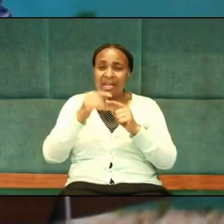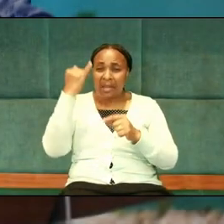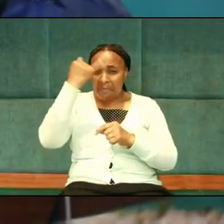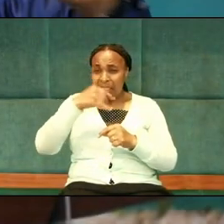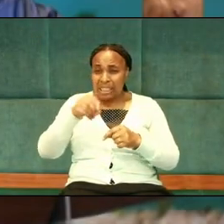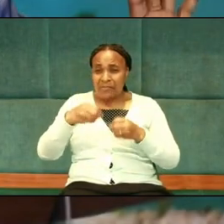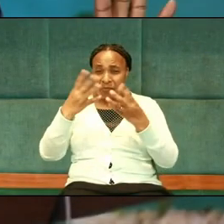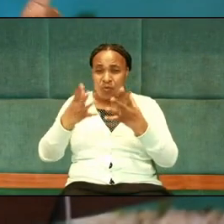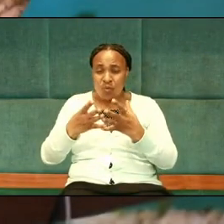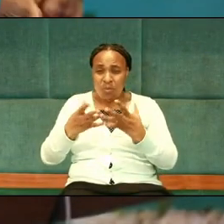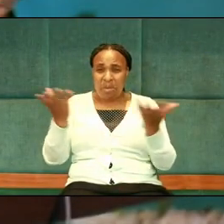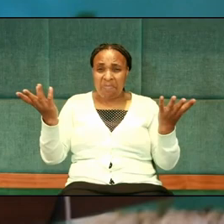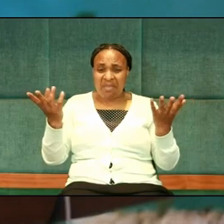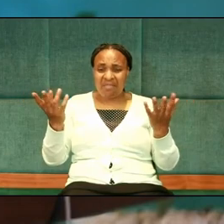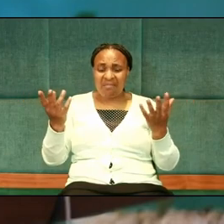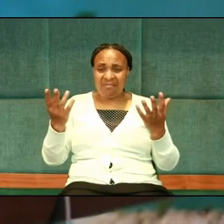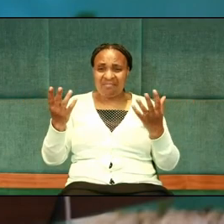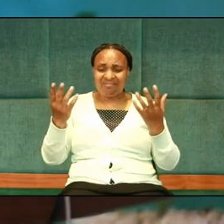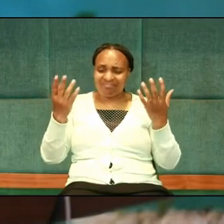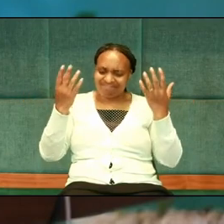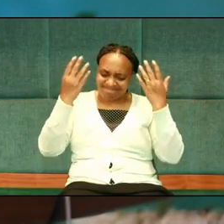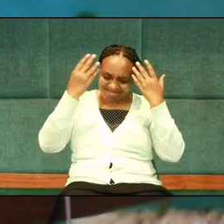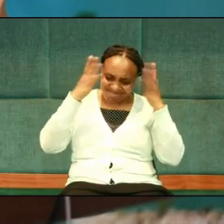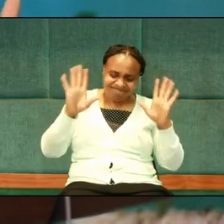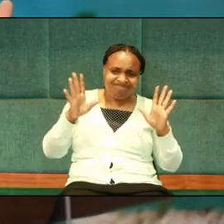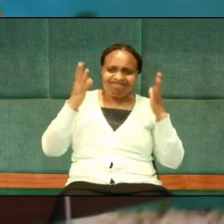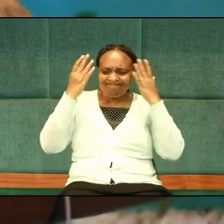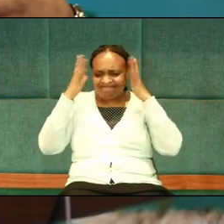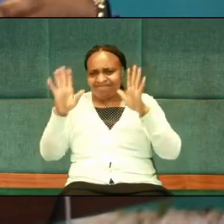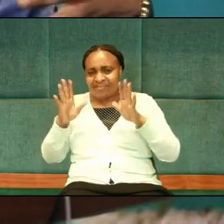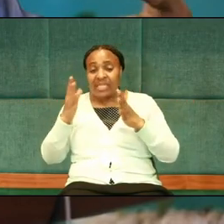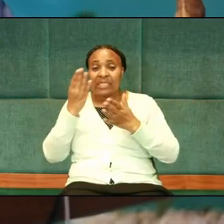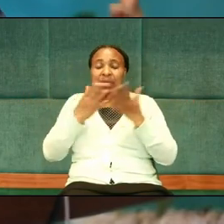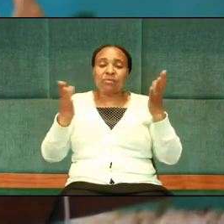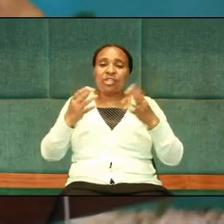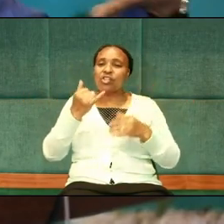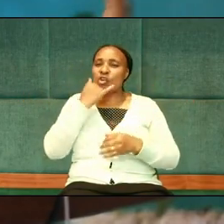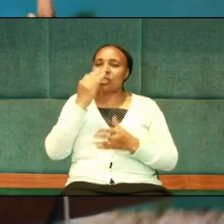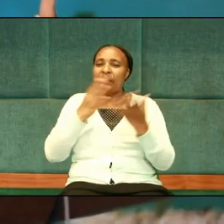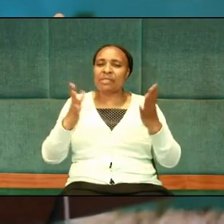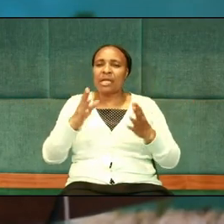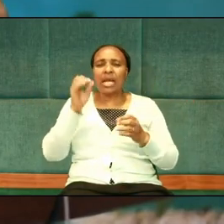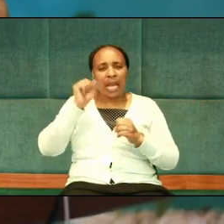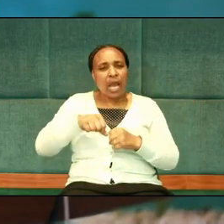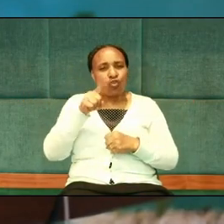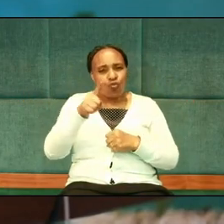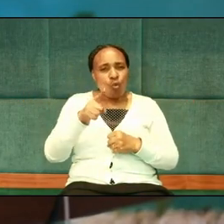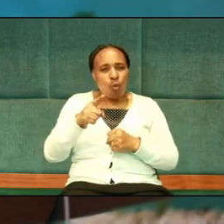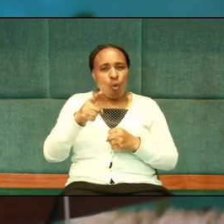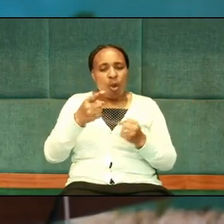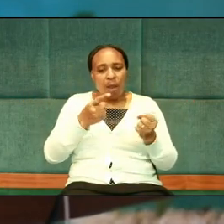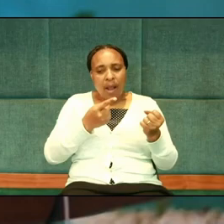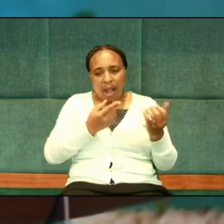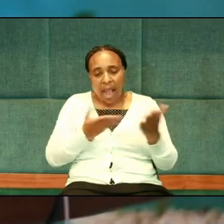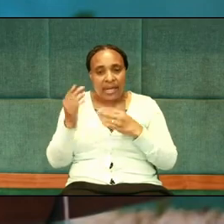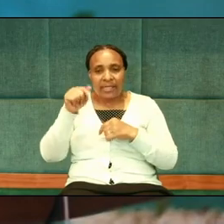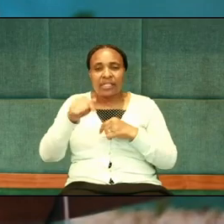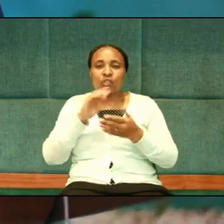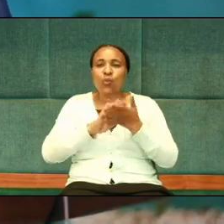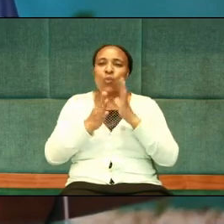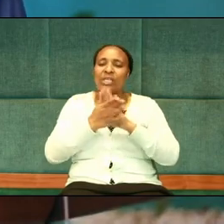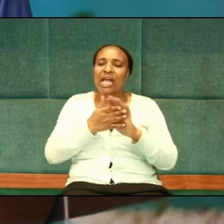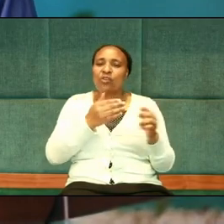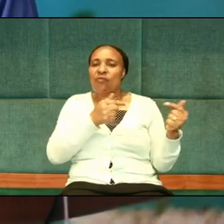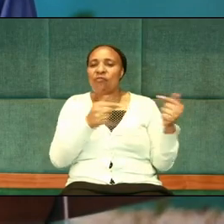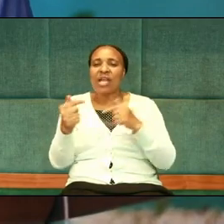attitude. No, you need to know that something is wrong somewhere. Can you handle this without it turning into a fight